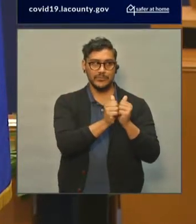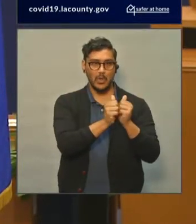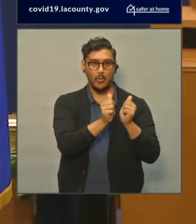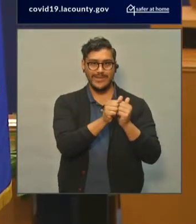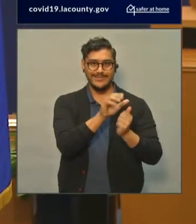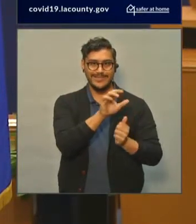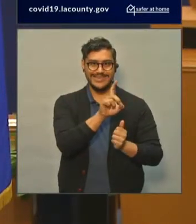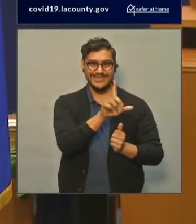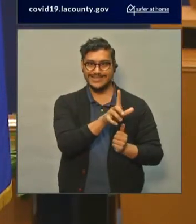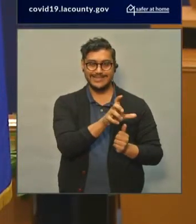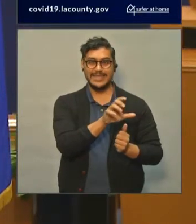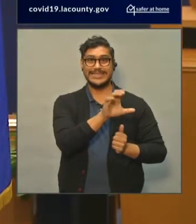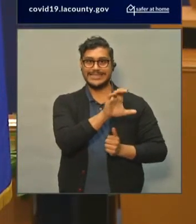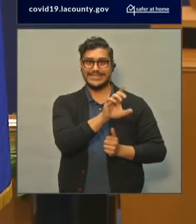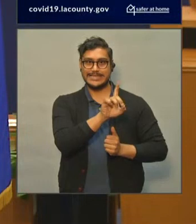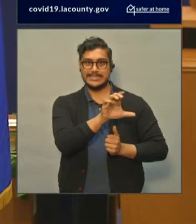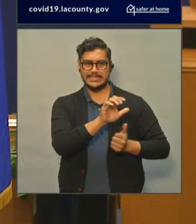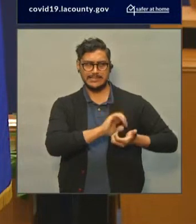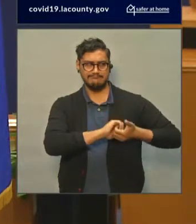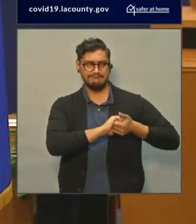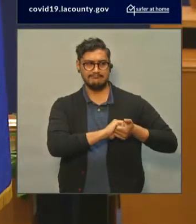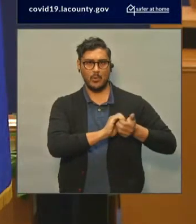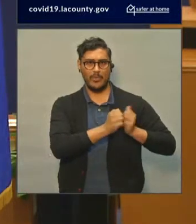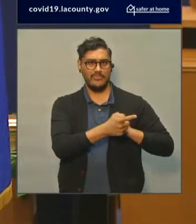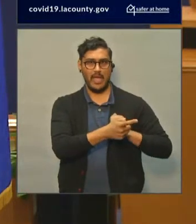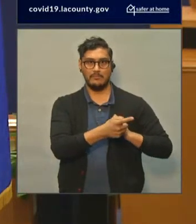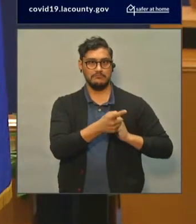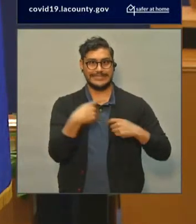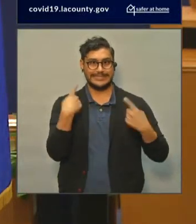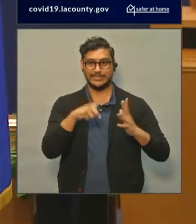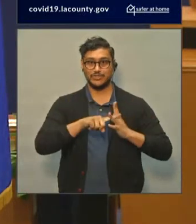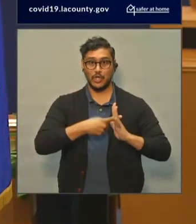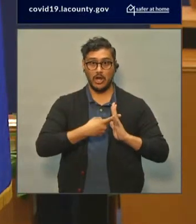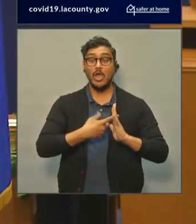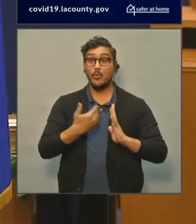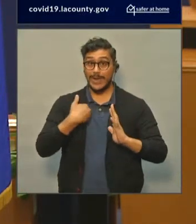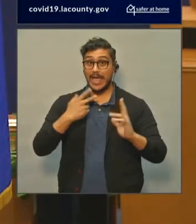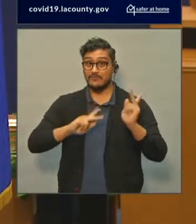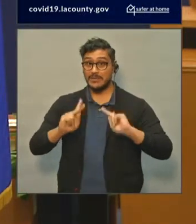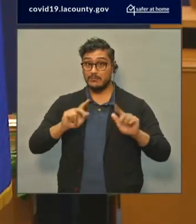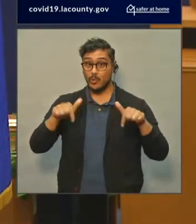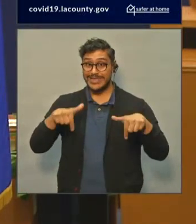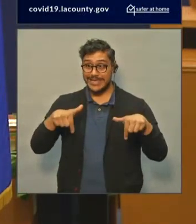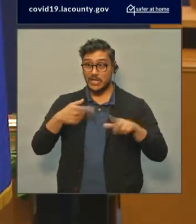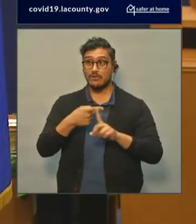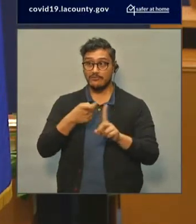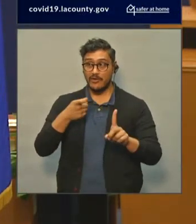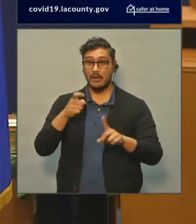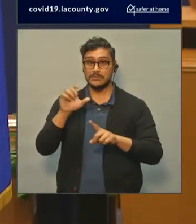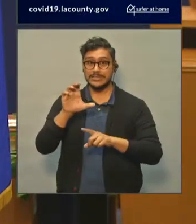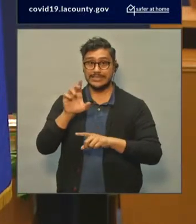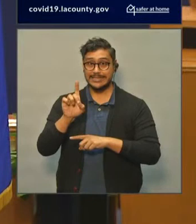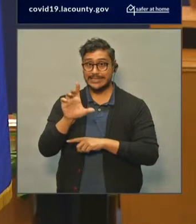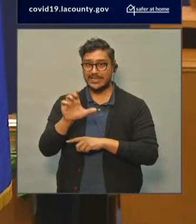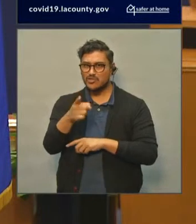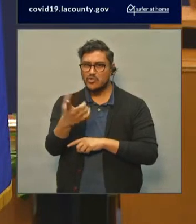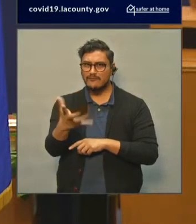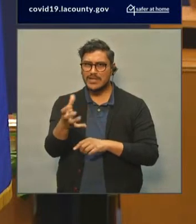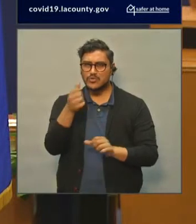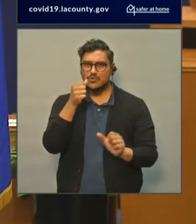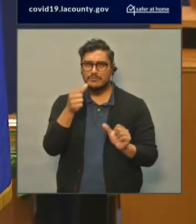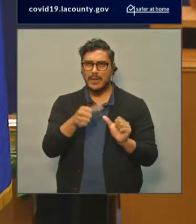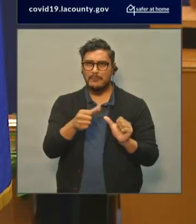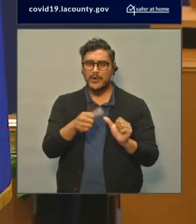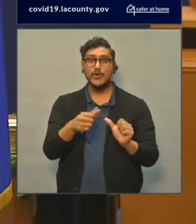from the very beginning of the pandemic, and we actually have folks that are here from the Centers for Disease Control. I think you all remember a while